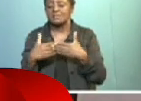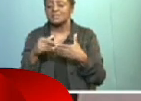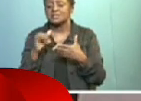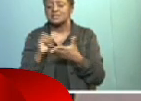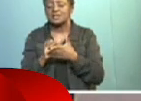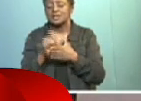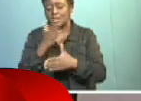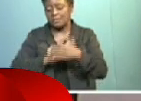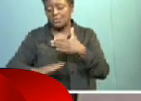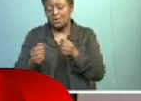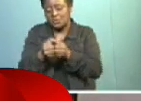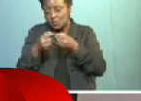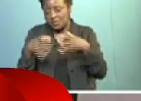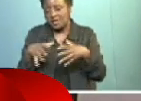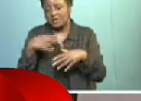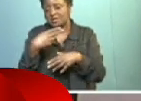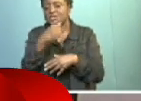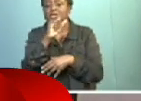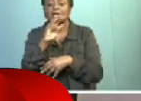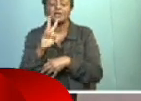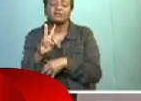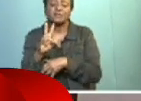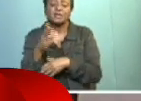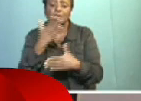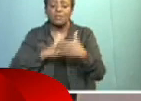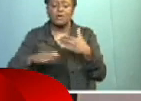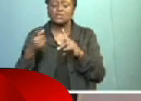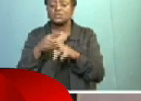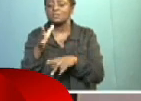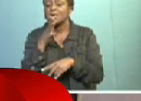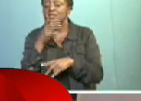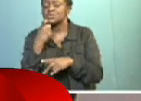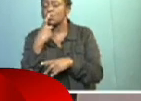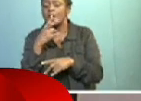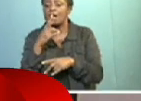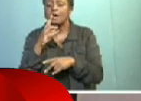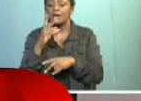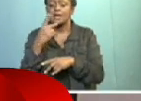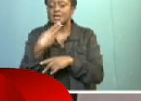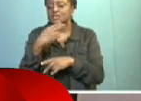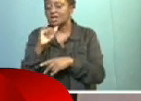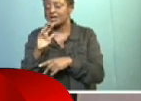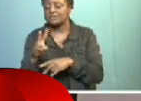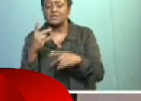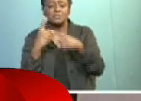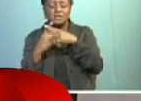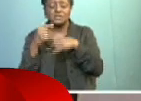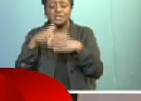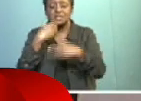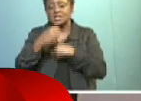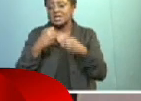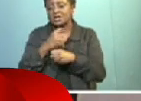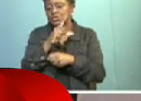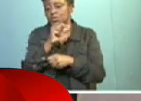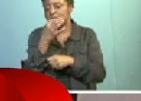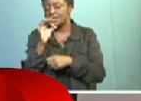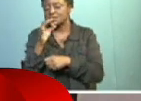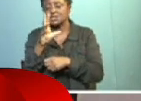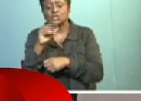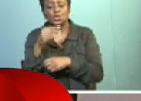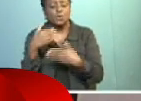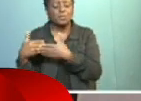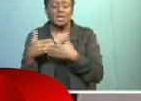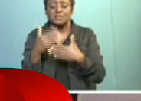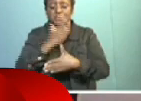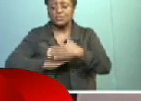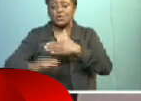born without HIV, born to mothers who are HIV positive. And in the year 2019, we had no babies that were born with HIV